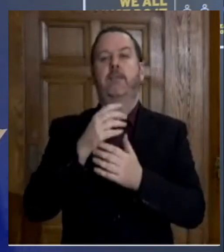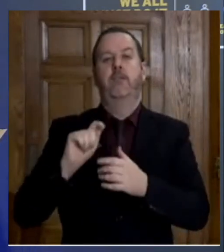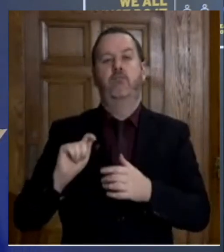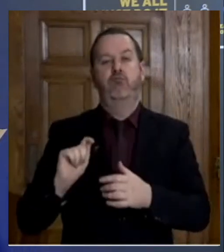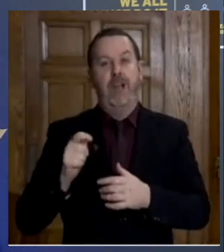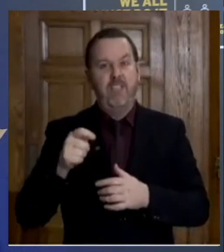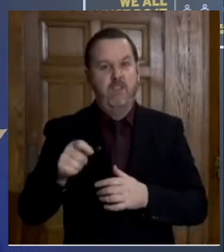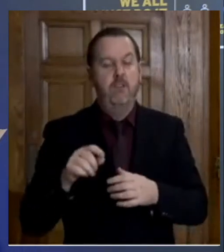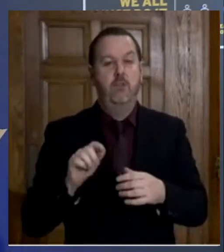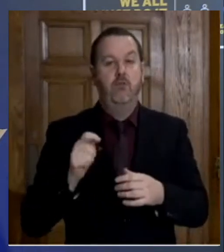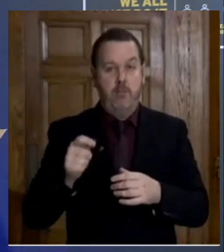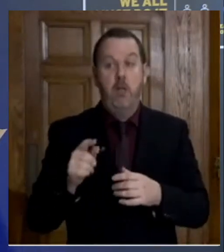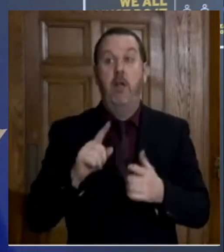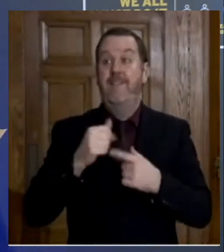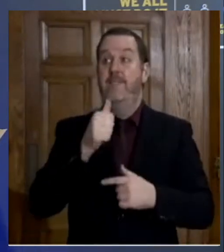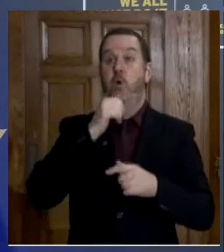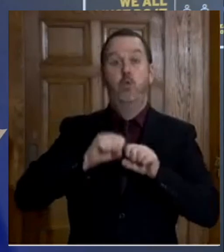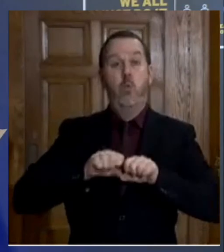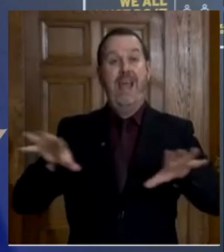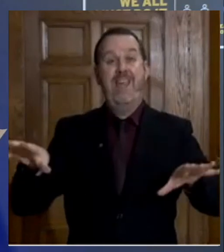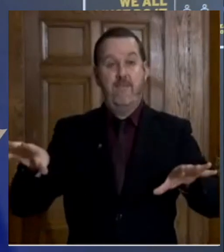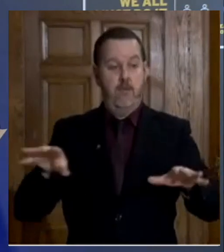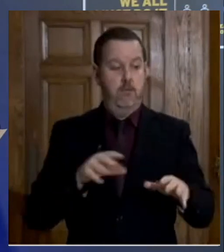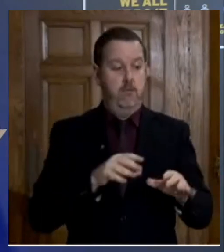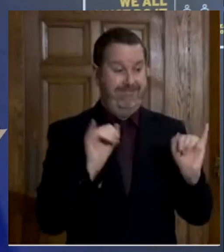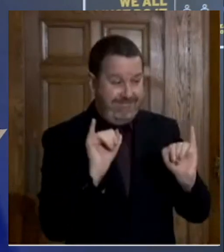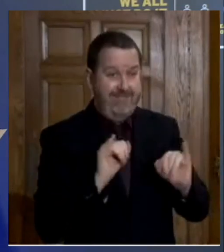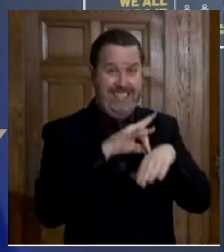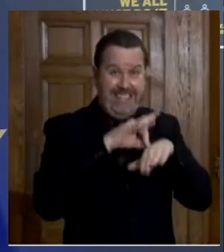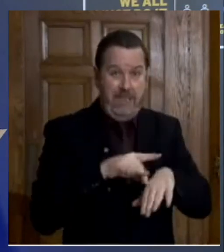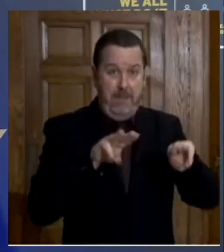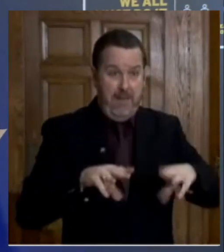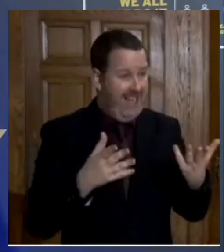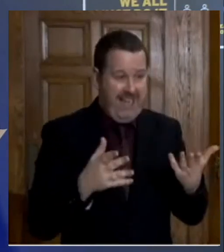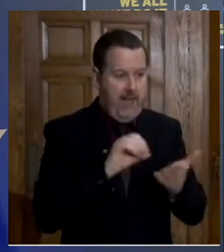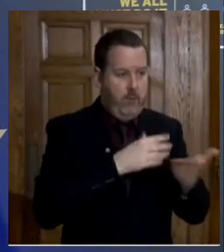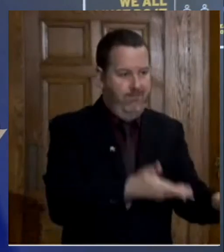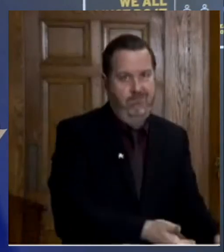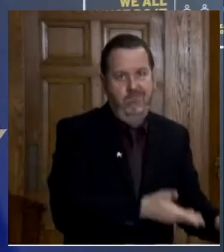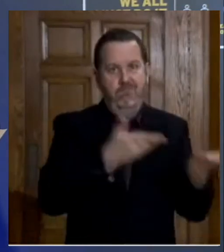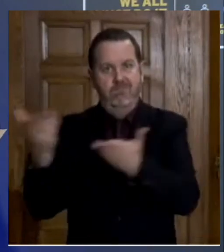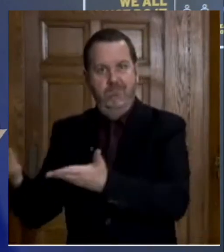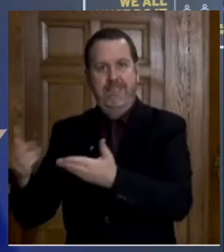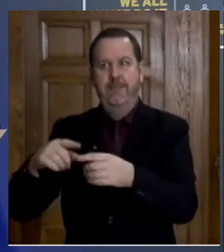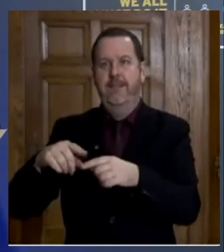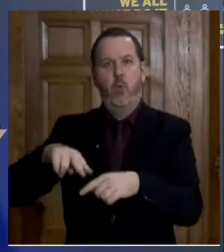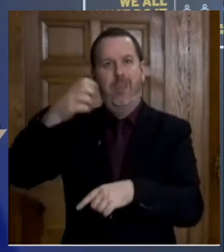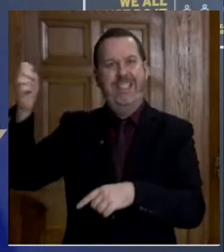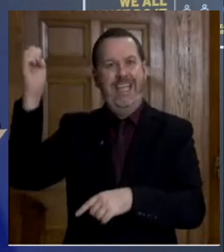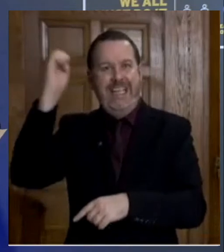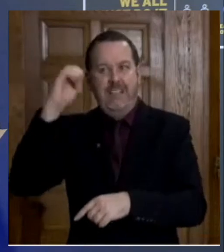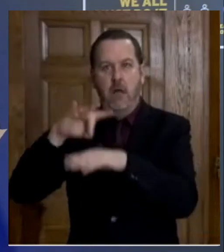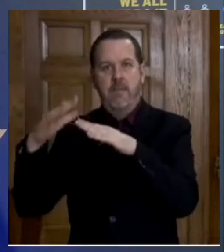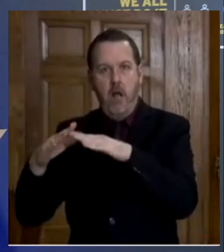had to do during the first wave, and taking those critical patients across to ECMO facilities in the northeast of England as well.